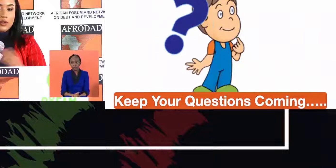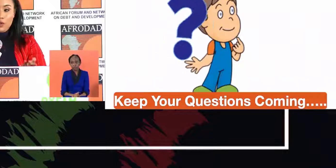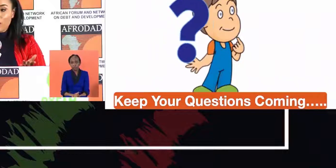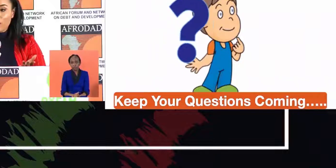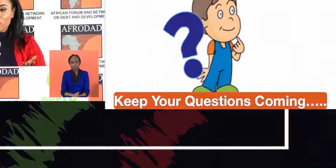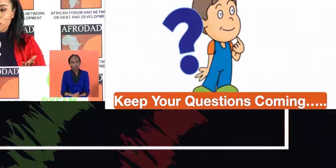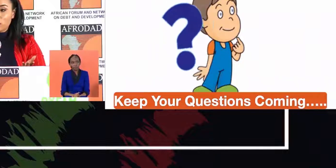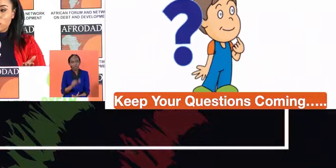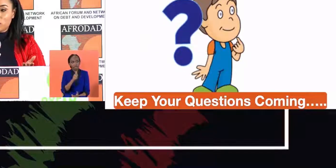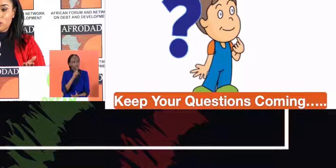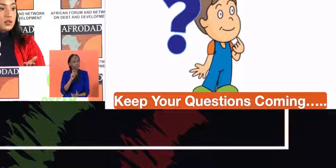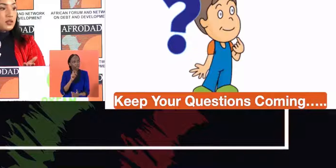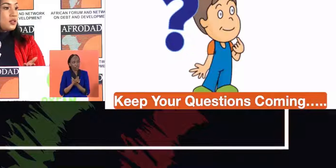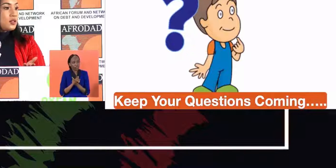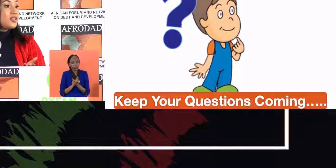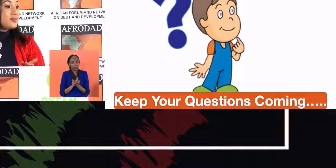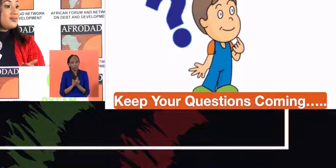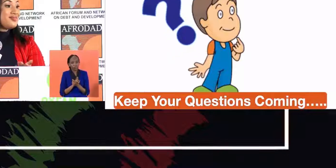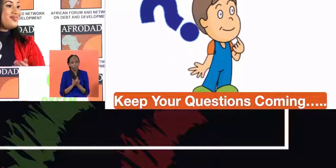I don't know, any other questions?